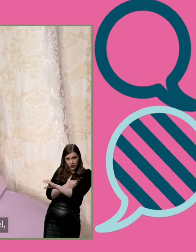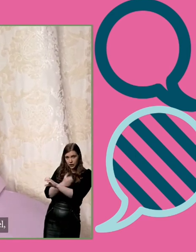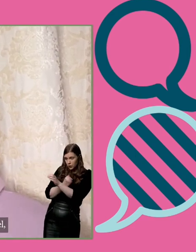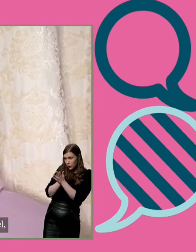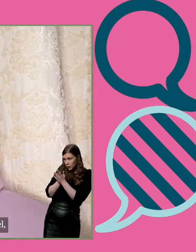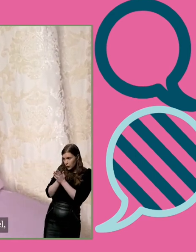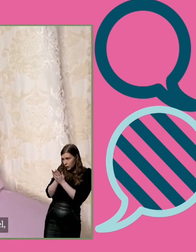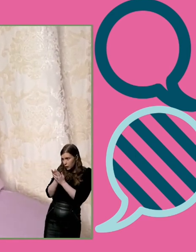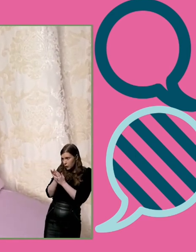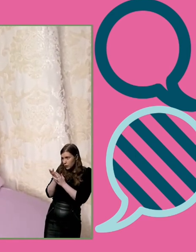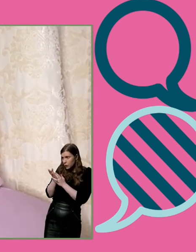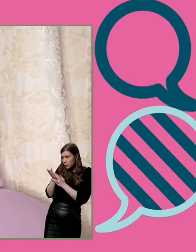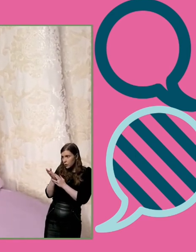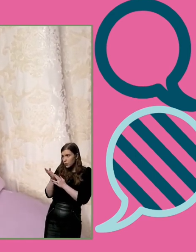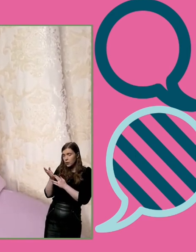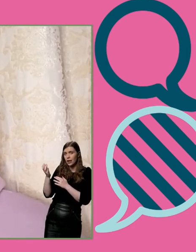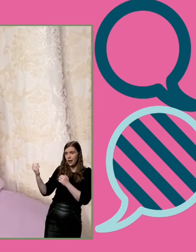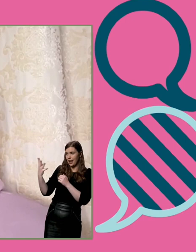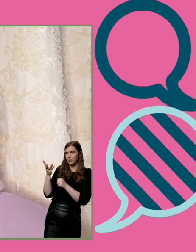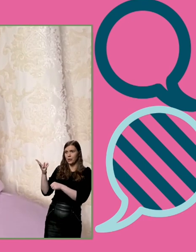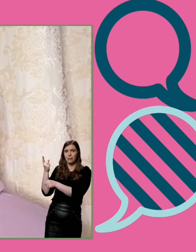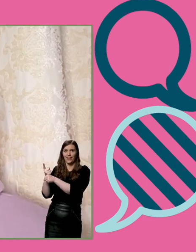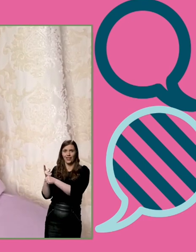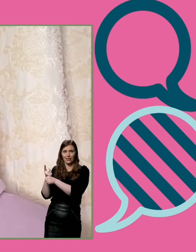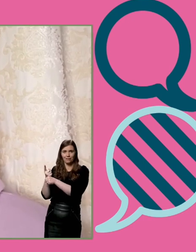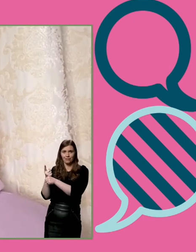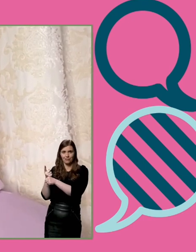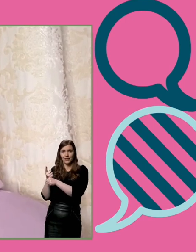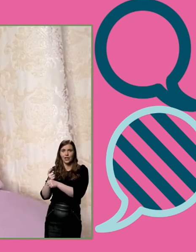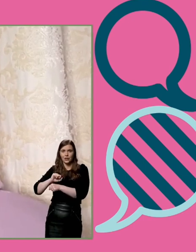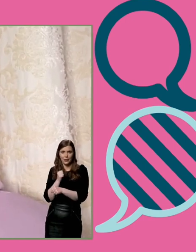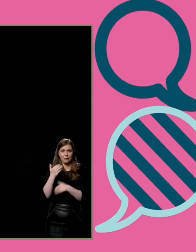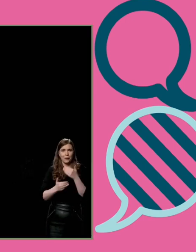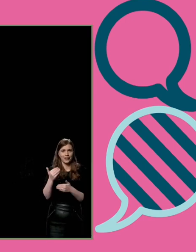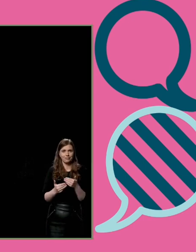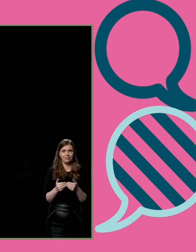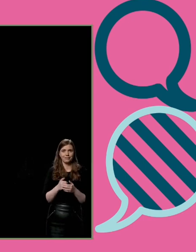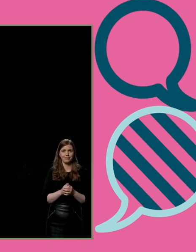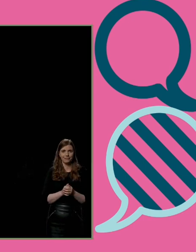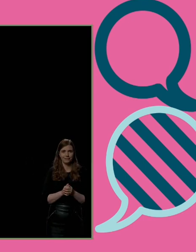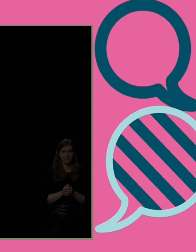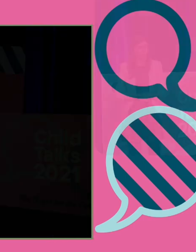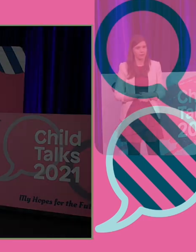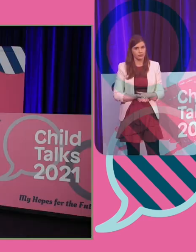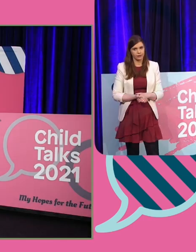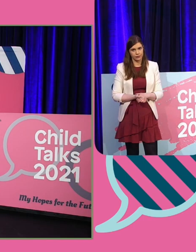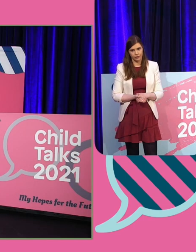going at the end of the tunnel, light must truly come. So keep on going.